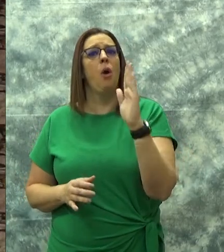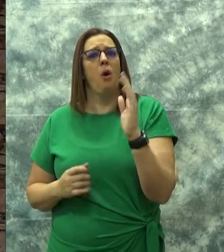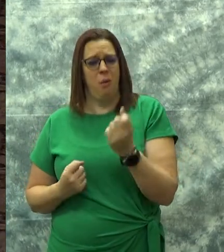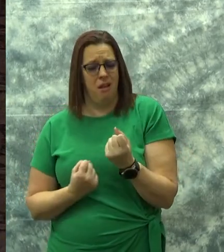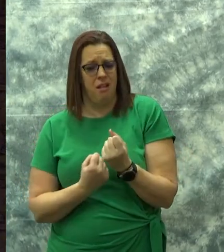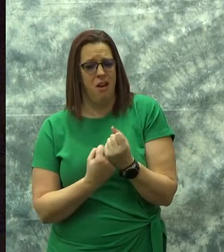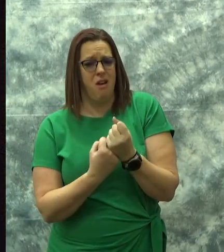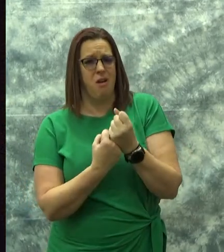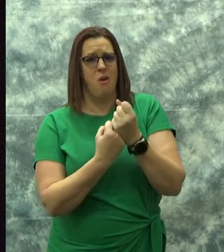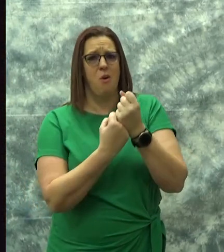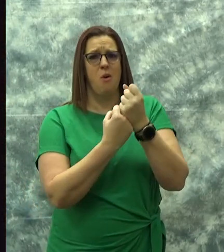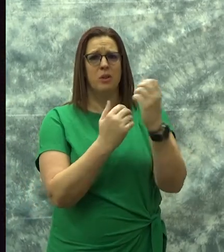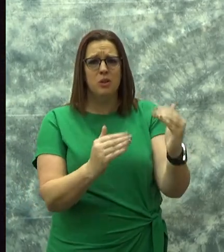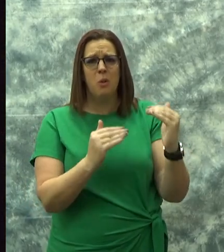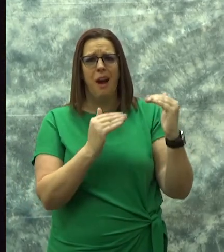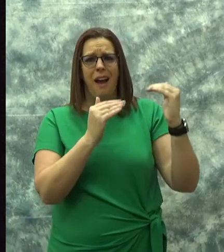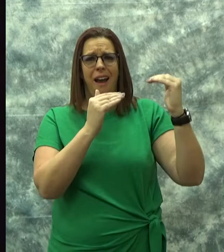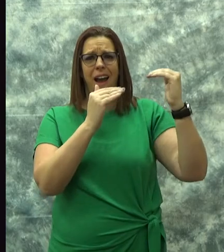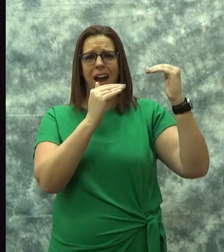will hold you